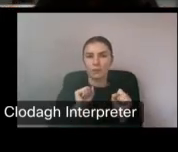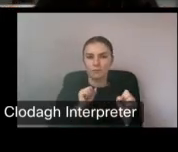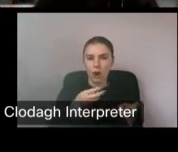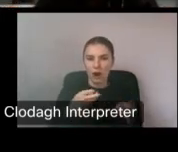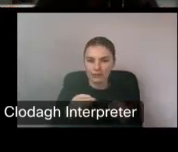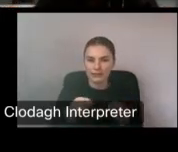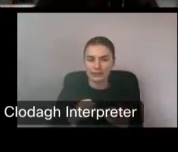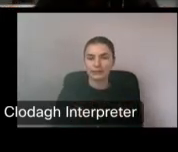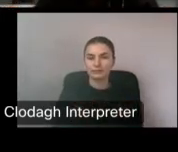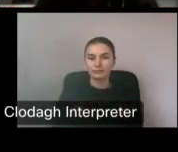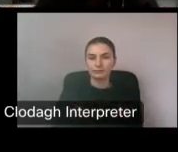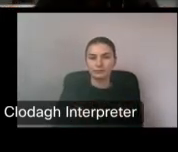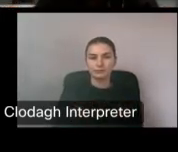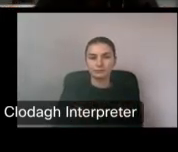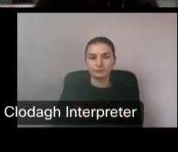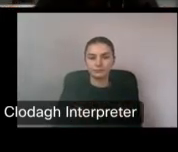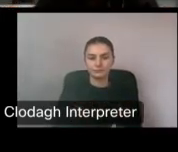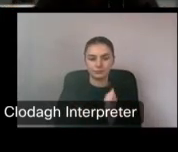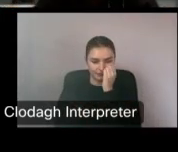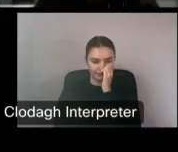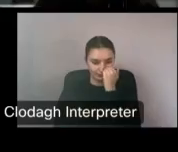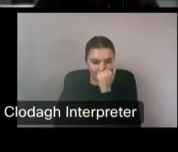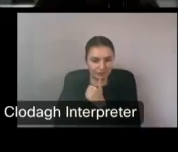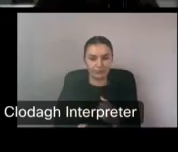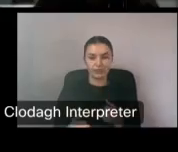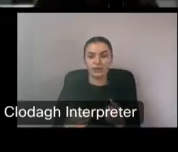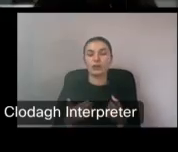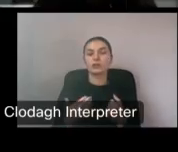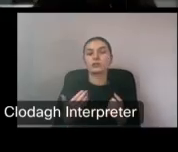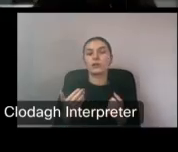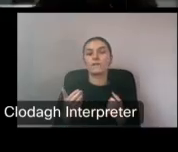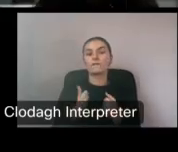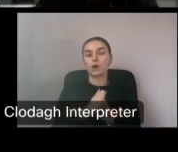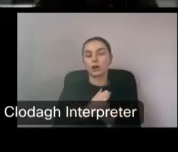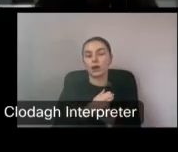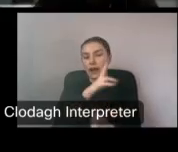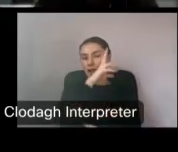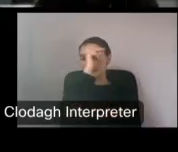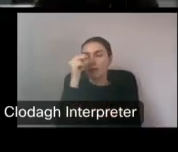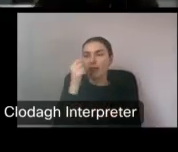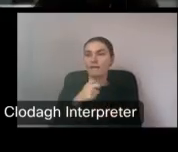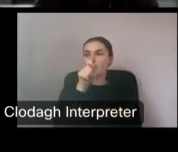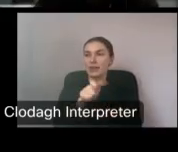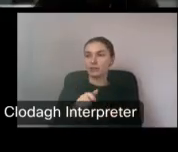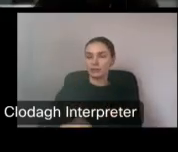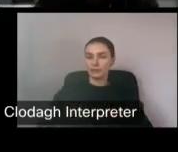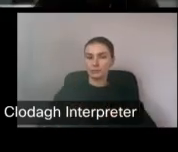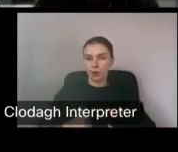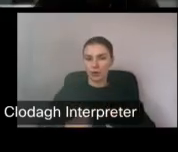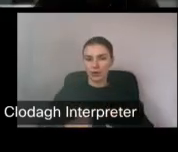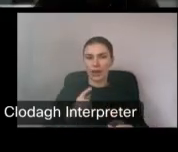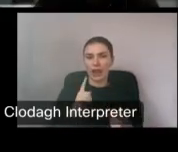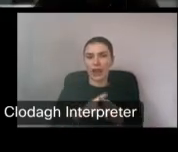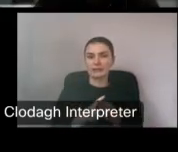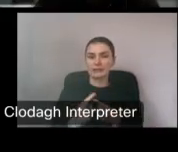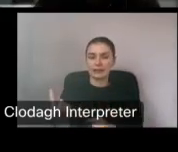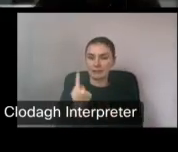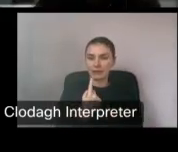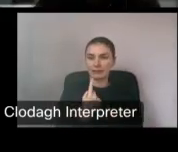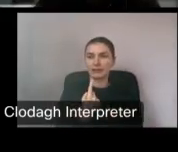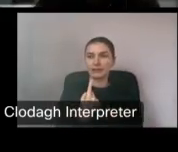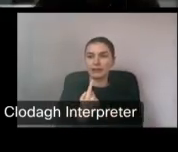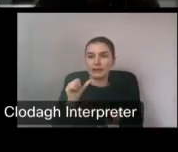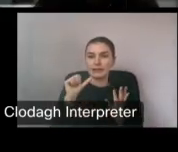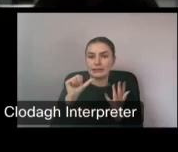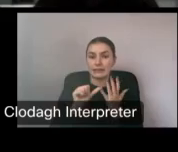So, for example, I had a patient here this morning, and he came into me. He is 6